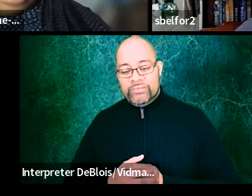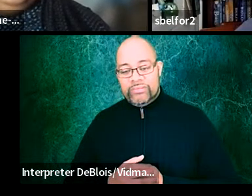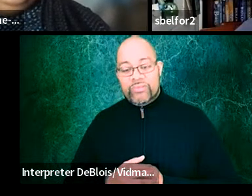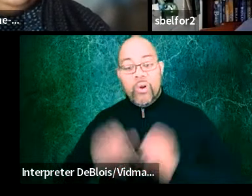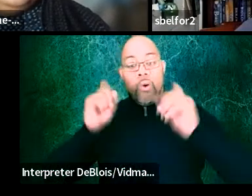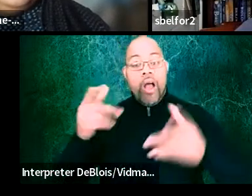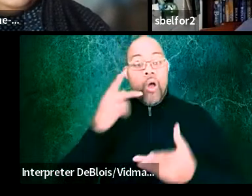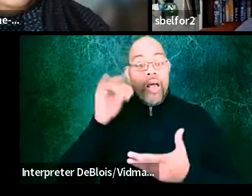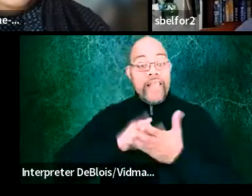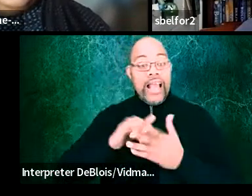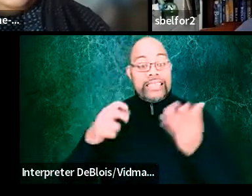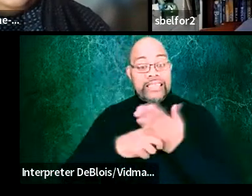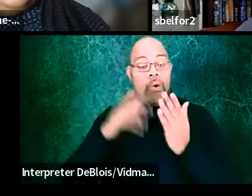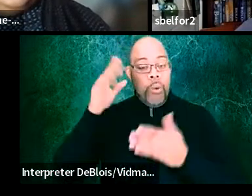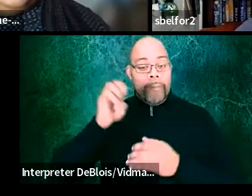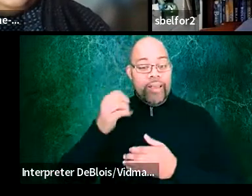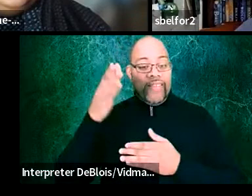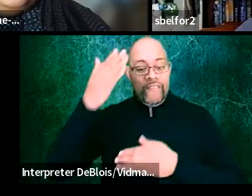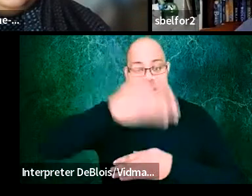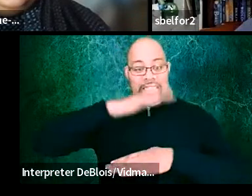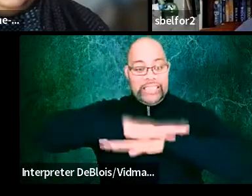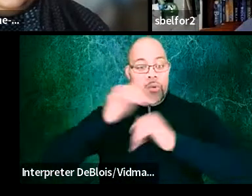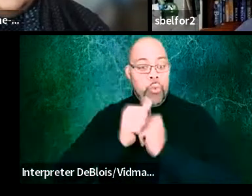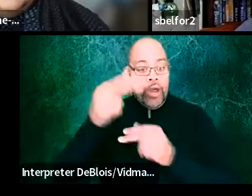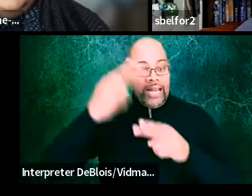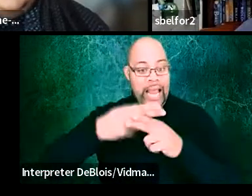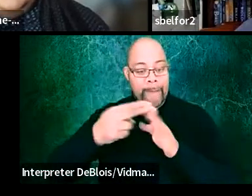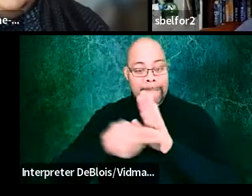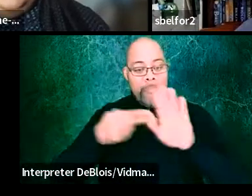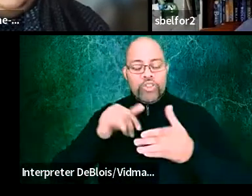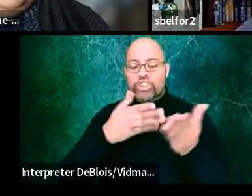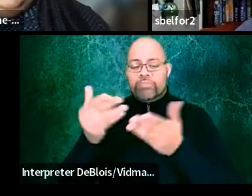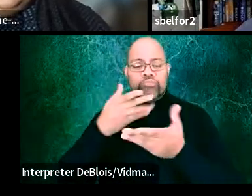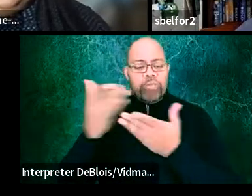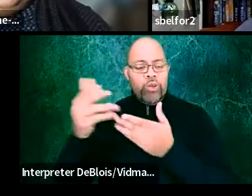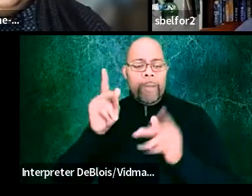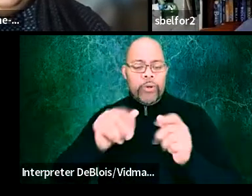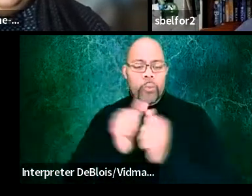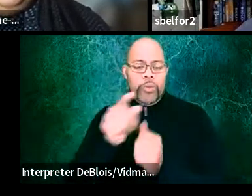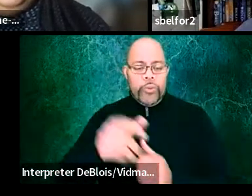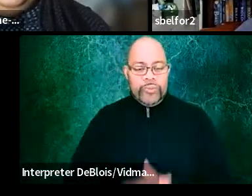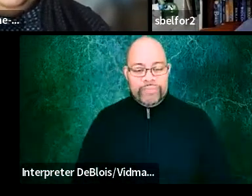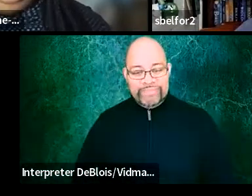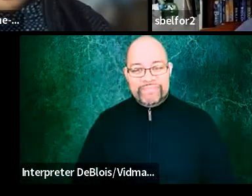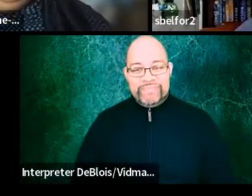Okay, it looks like the tickets will be at the front desk with your name, so just bring your person with you.